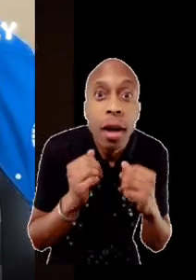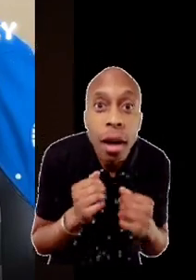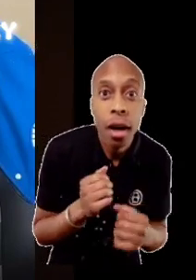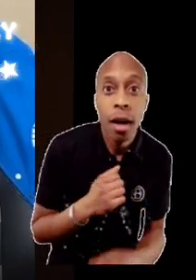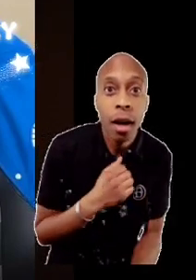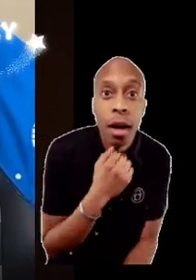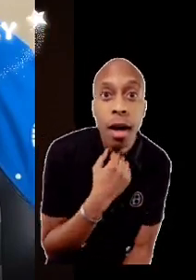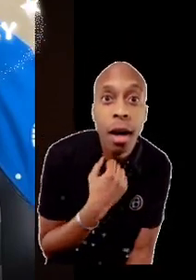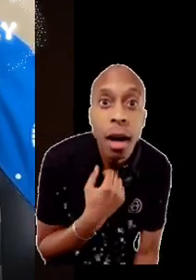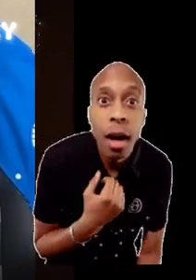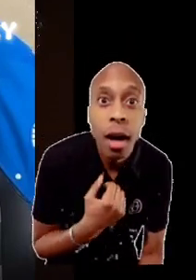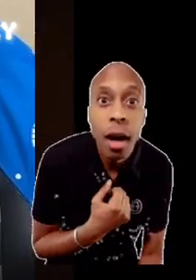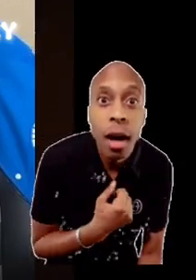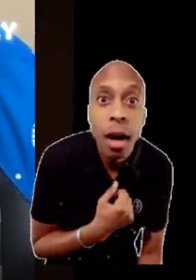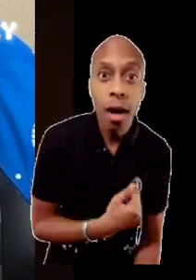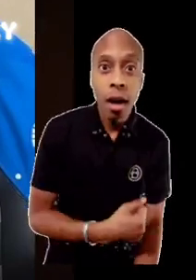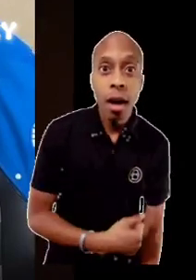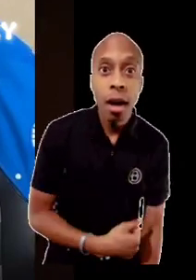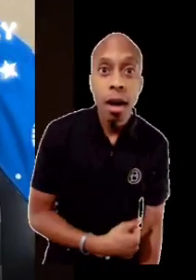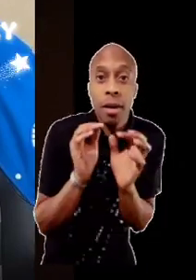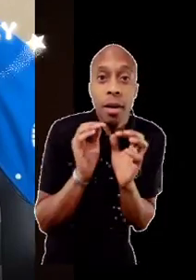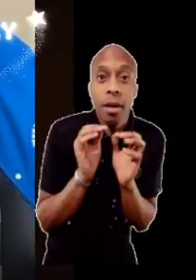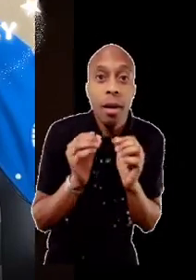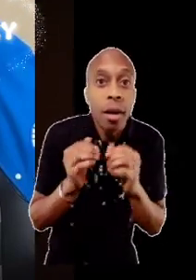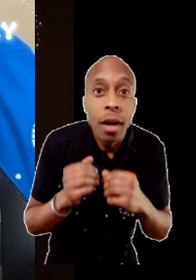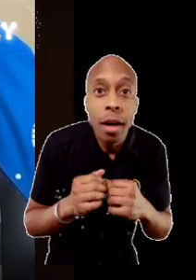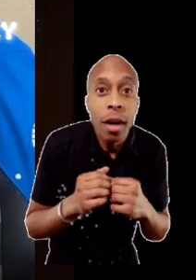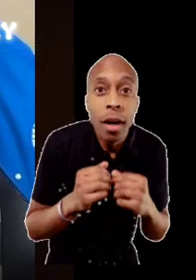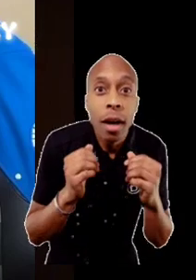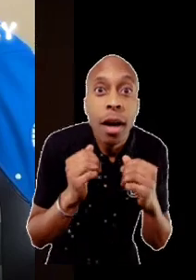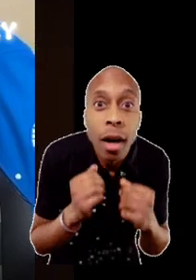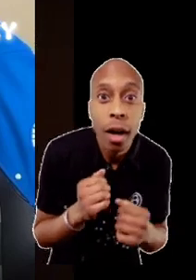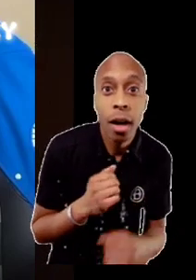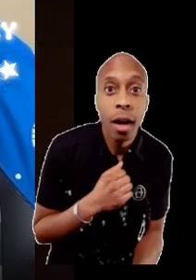Talk real truth. Hey.